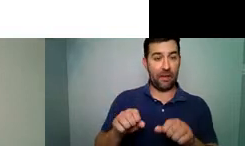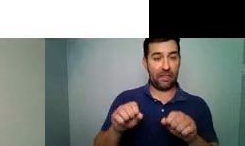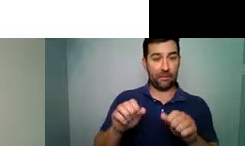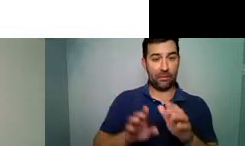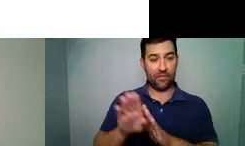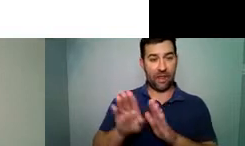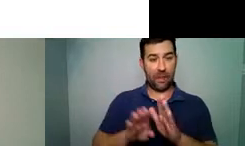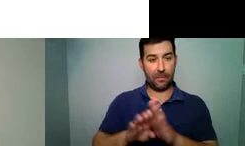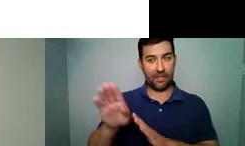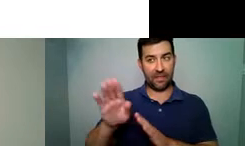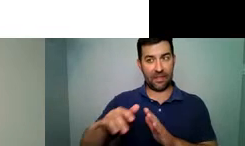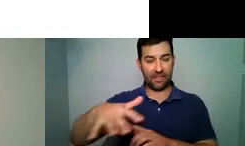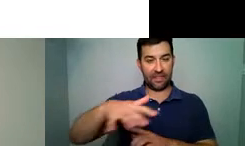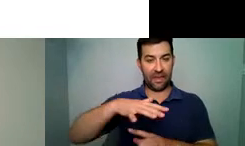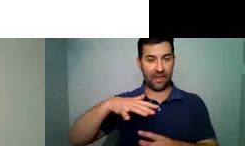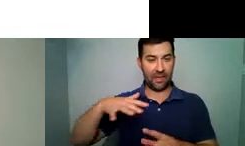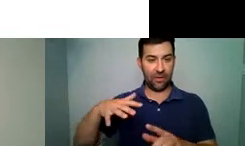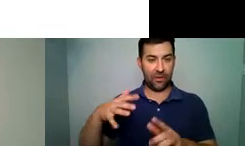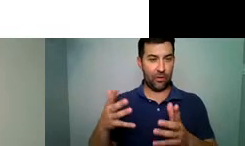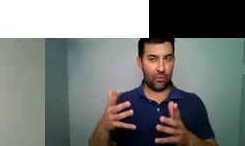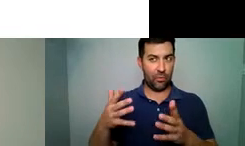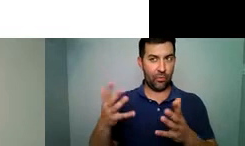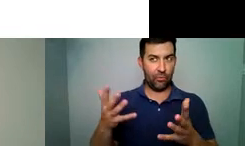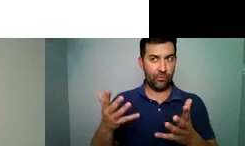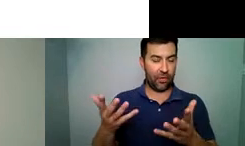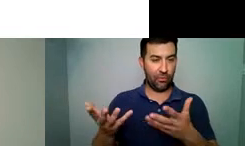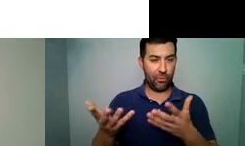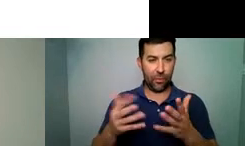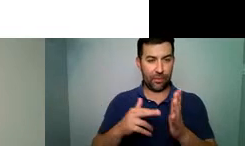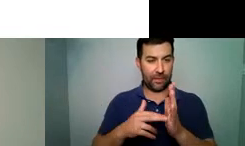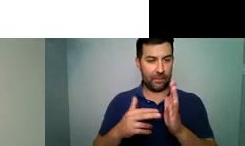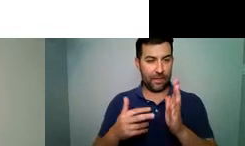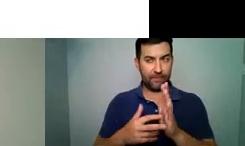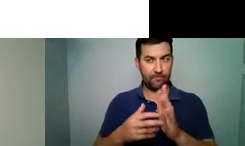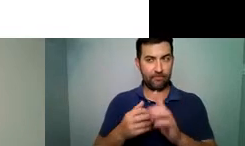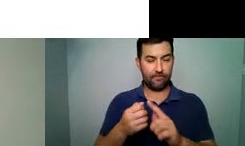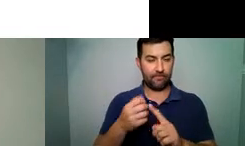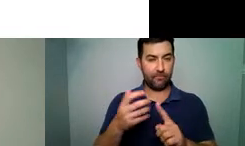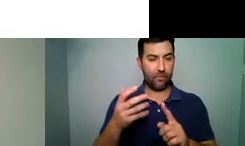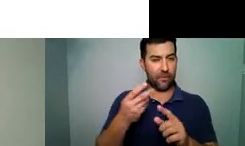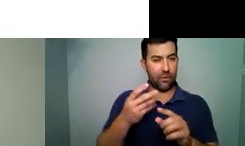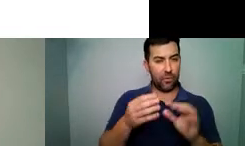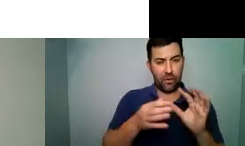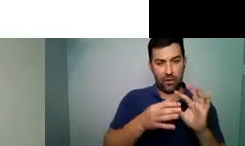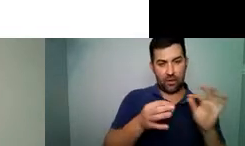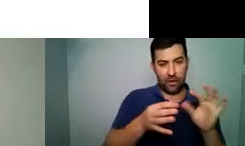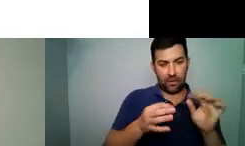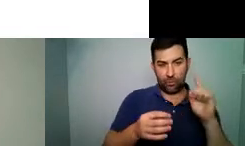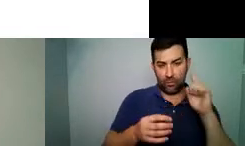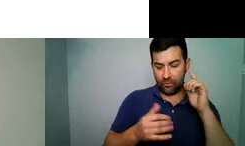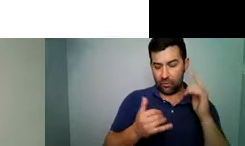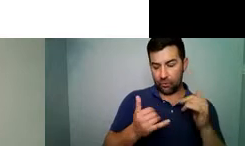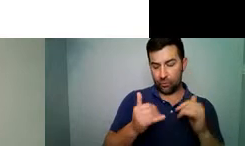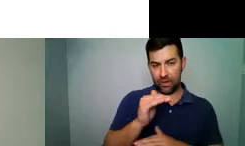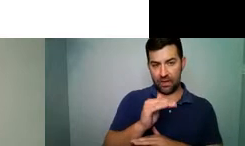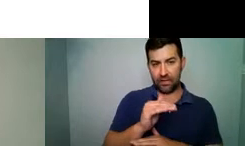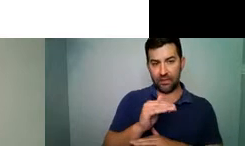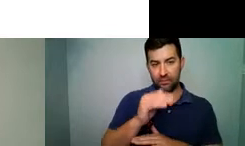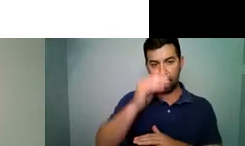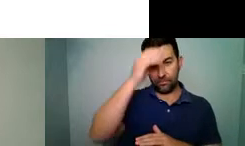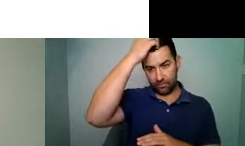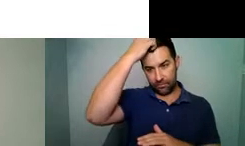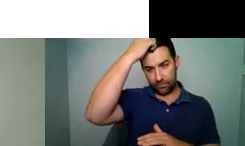site would be. And certainly a number of the comments that we've heard here tonight will be, will likely